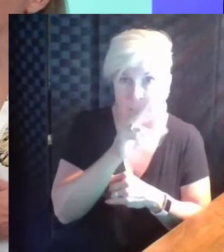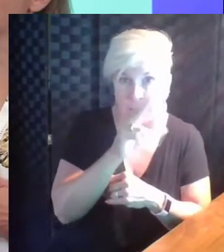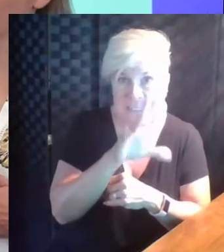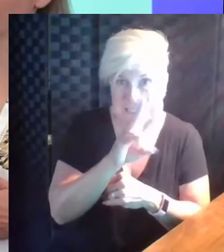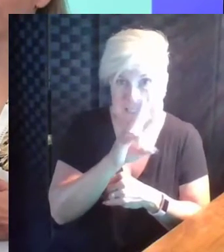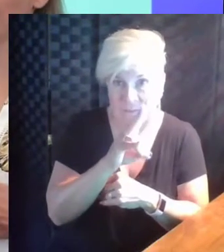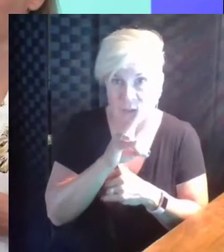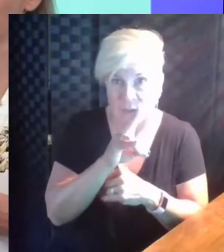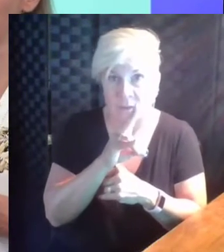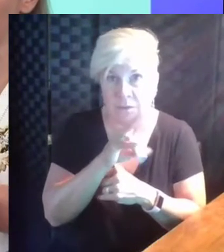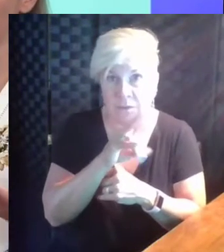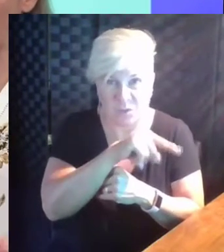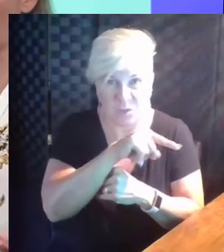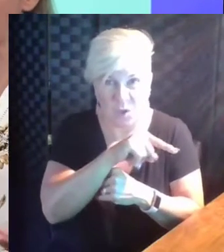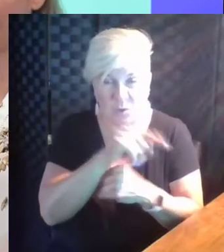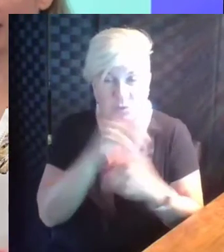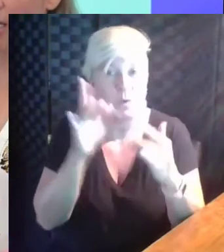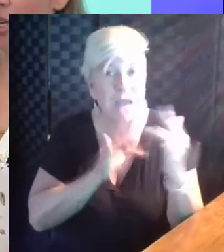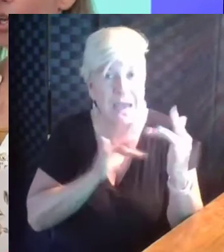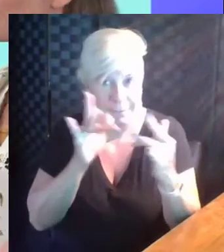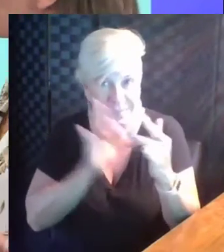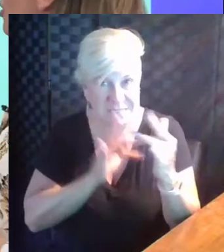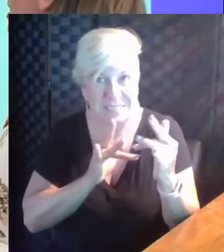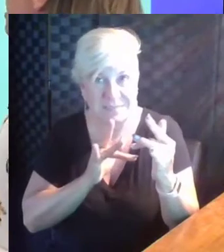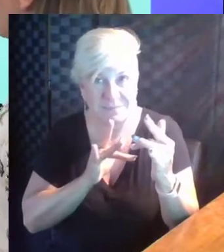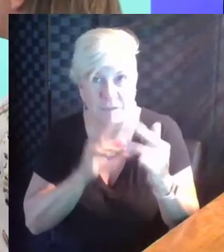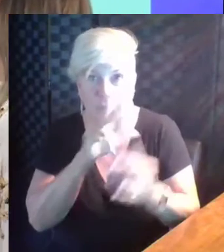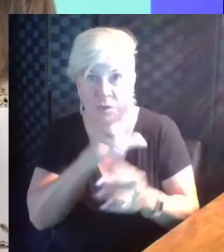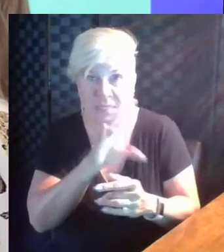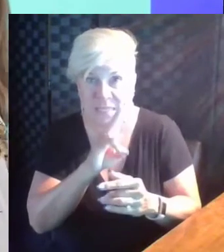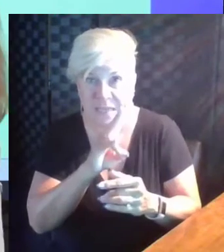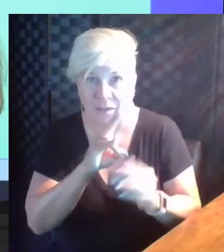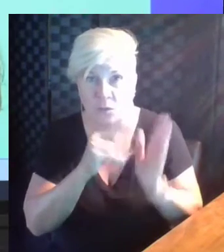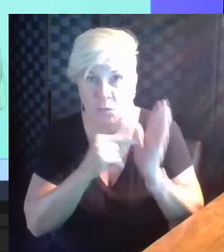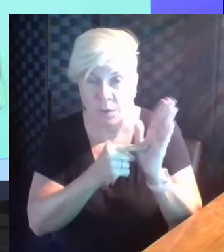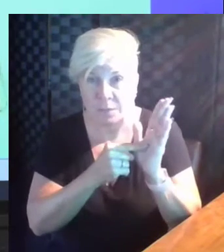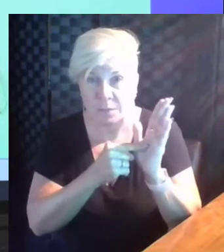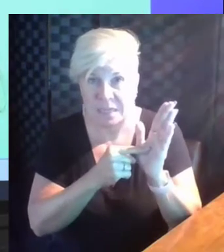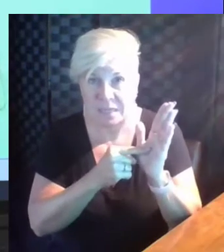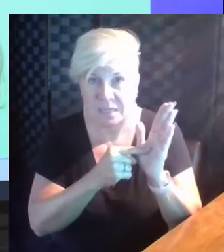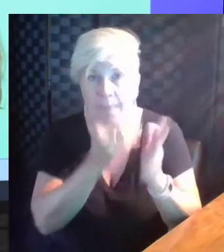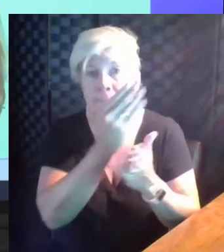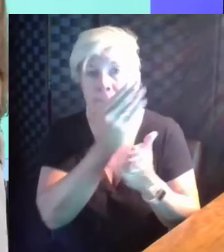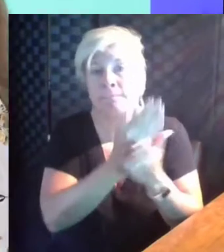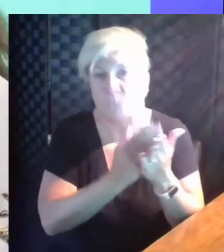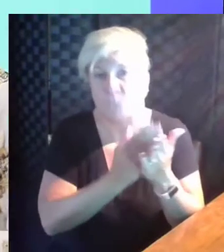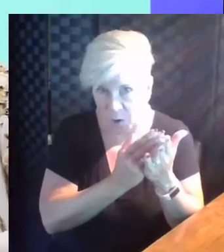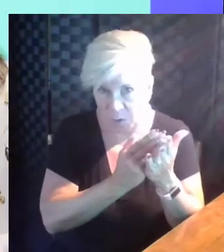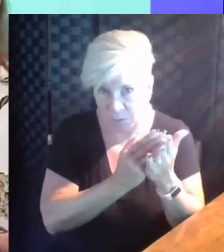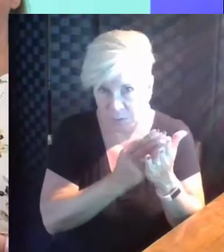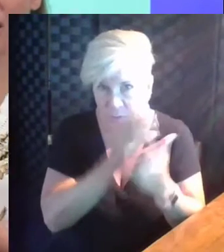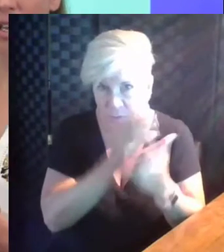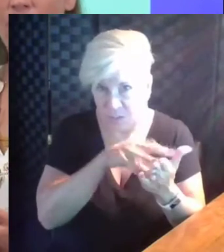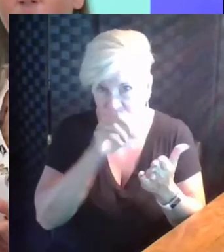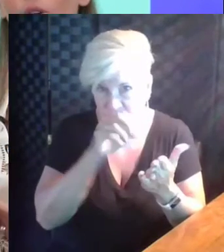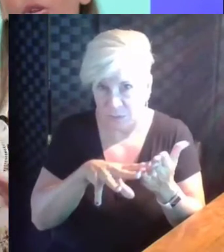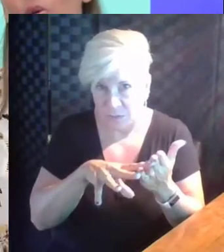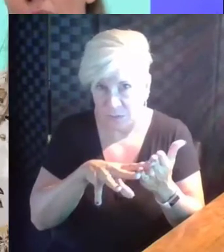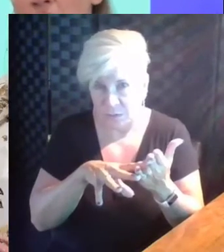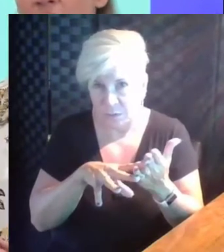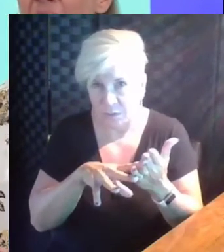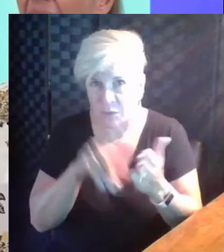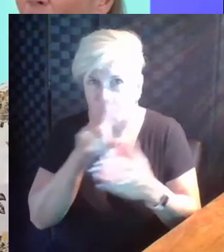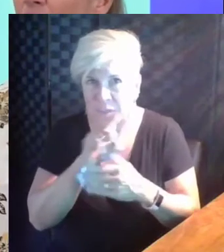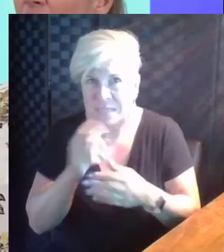Monday, 37 of those students are absent. So 37 represents part of my students. Well,